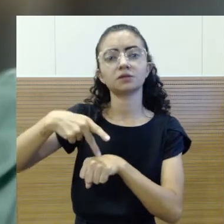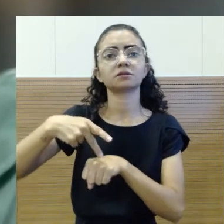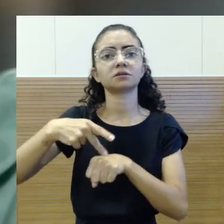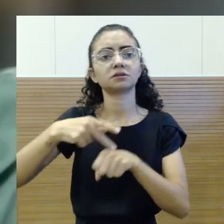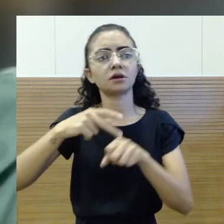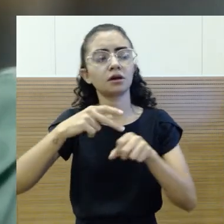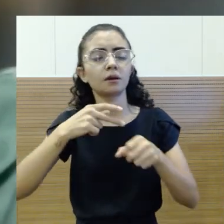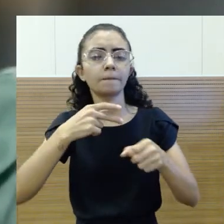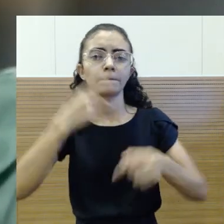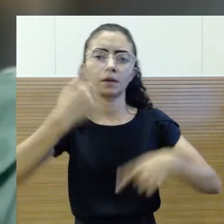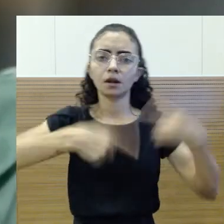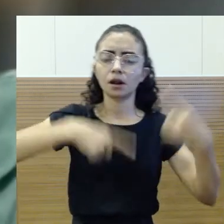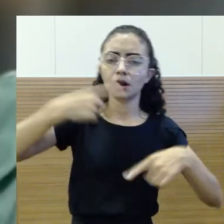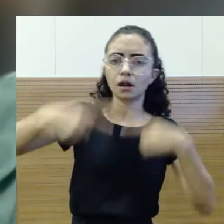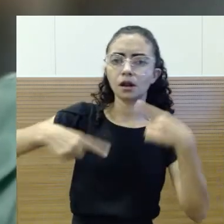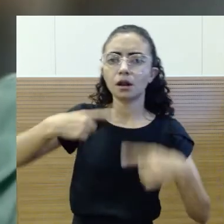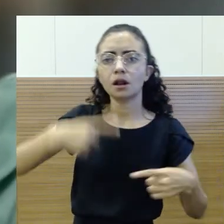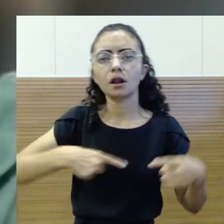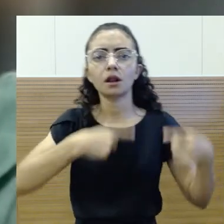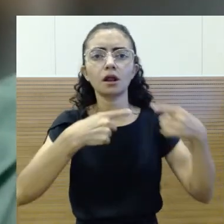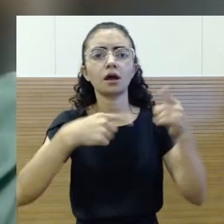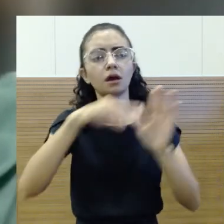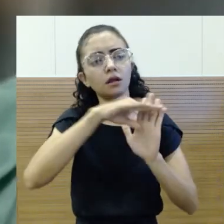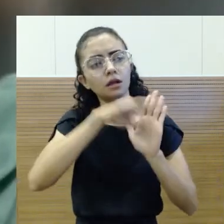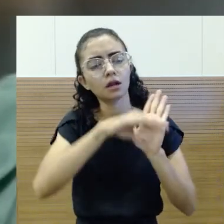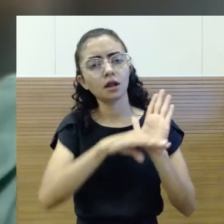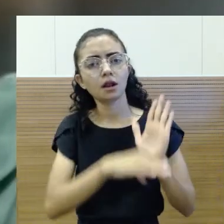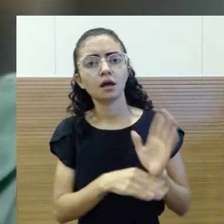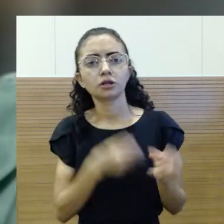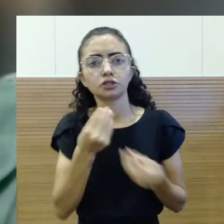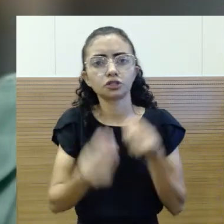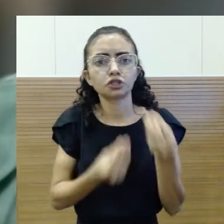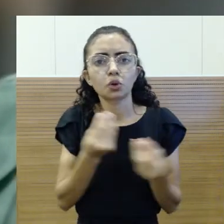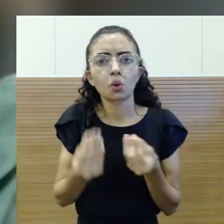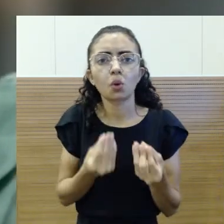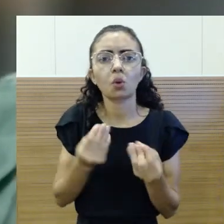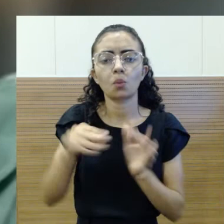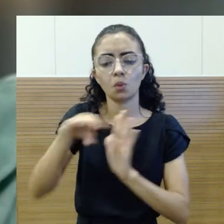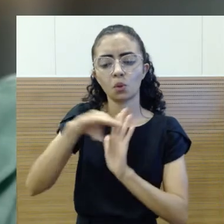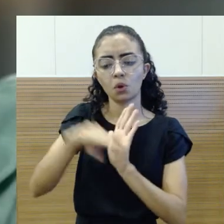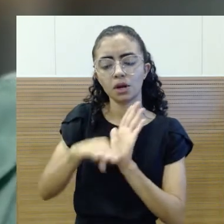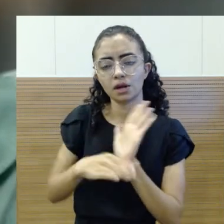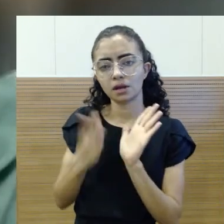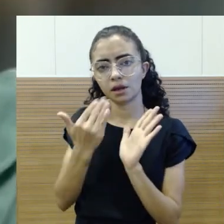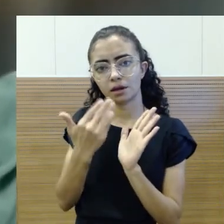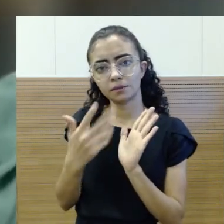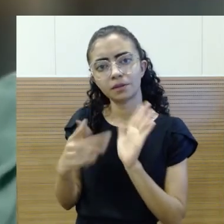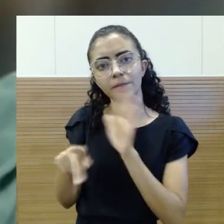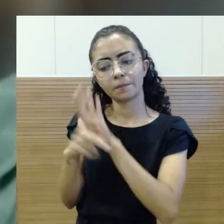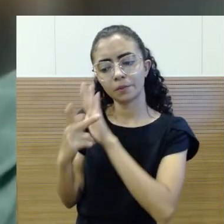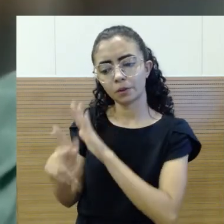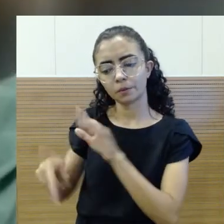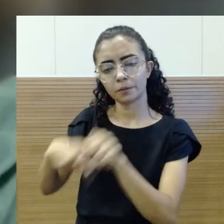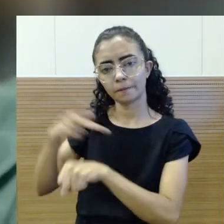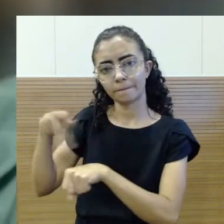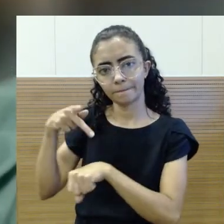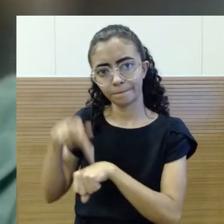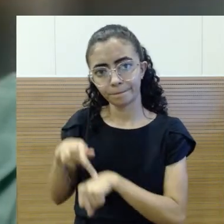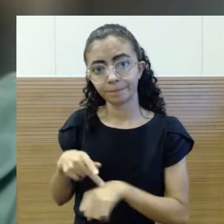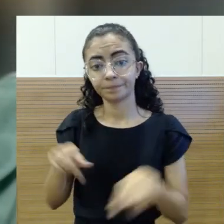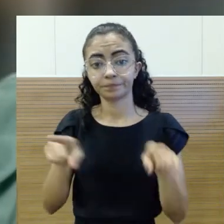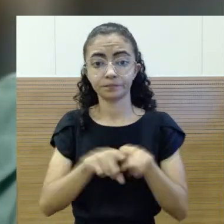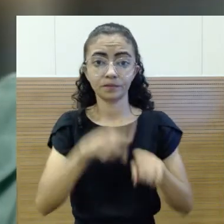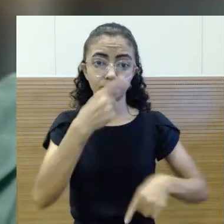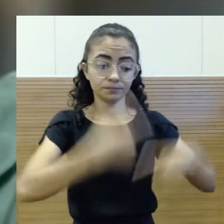the promotion of health, but more than that, we try to make the guides to be, well, to lead